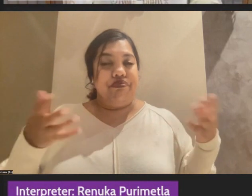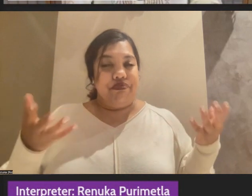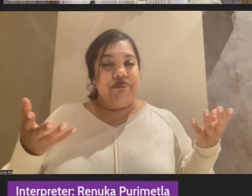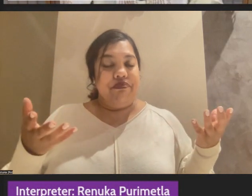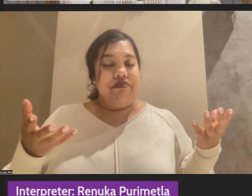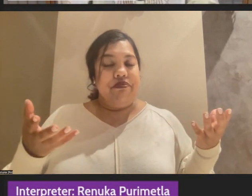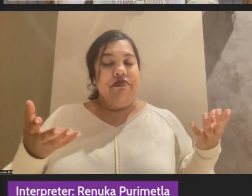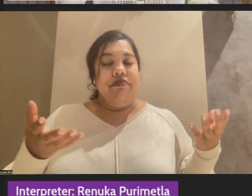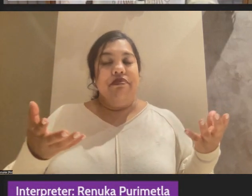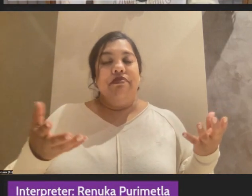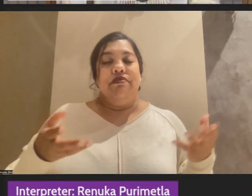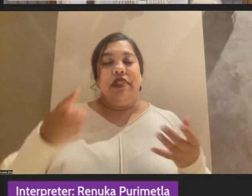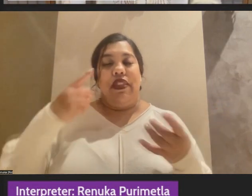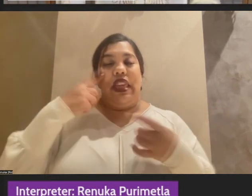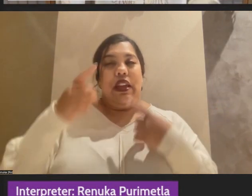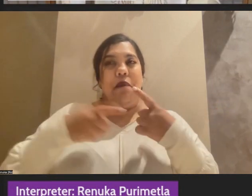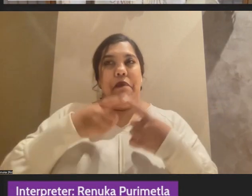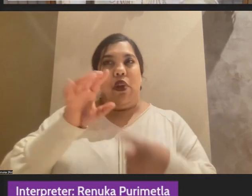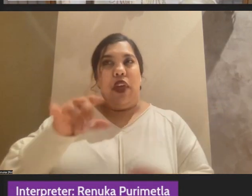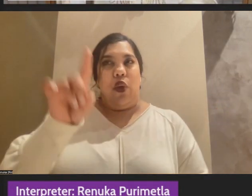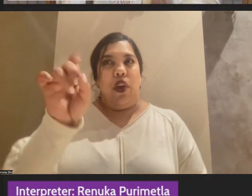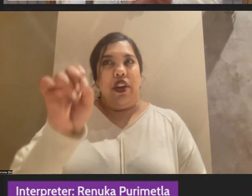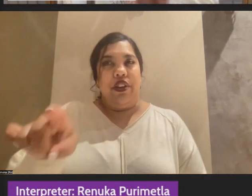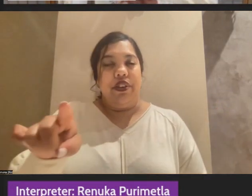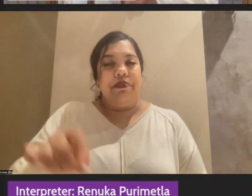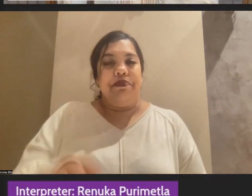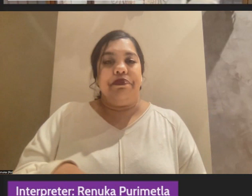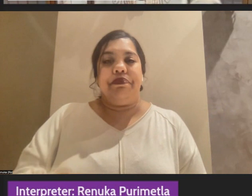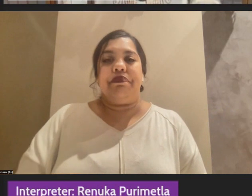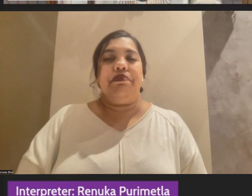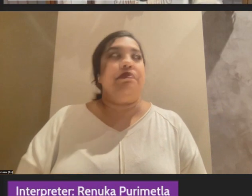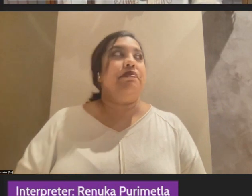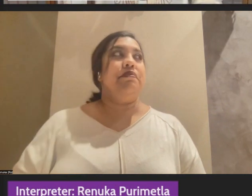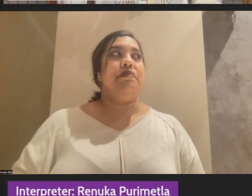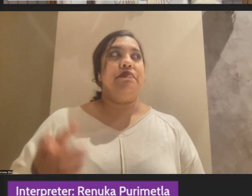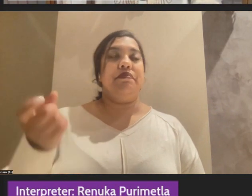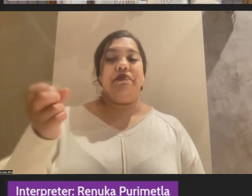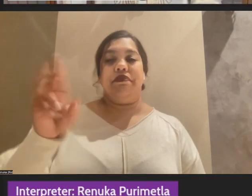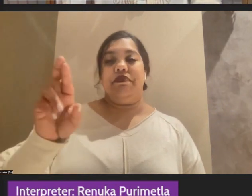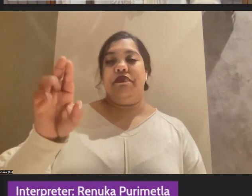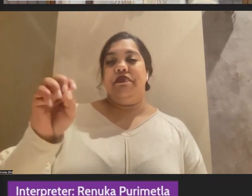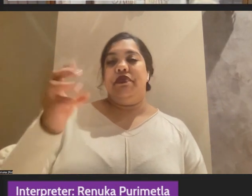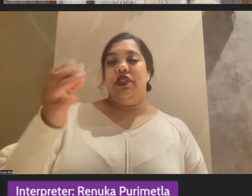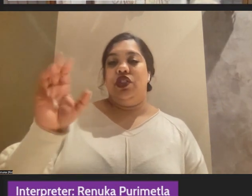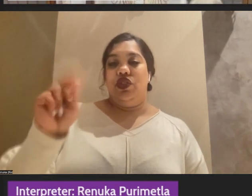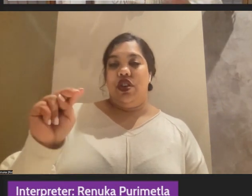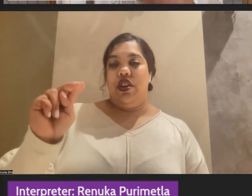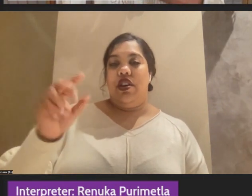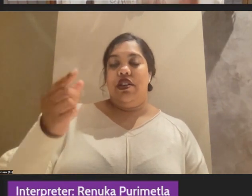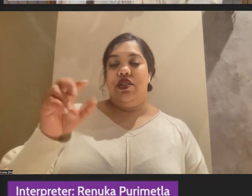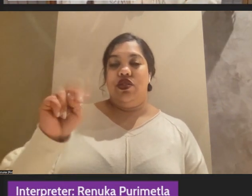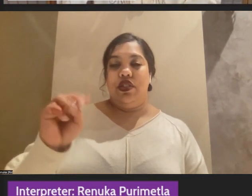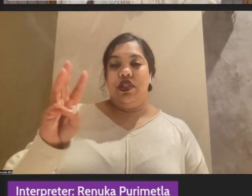Dr. Sean Ginwright says, if we look deep within for a moment and ask, how can we